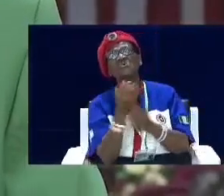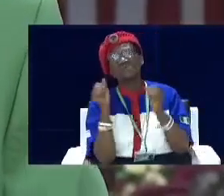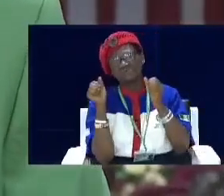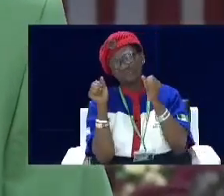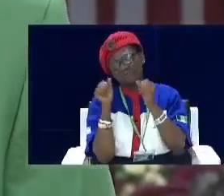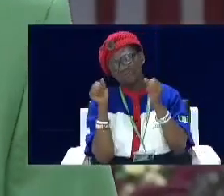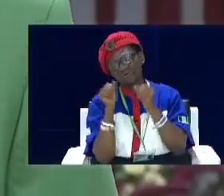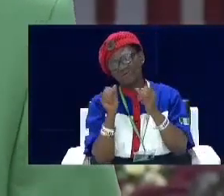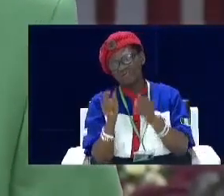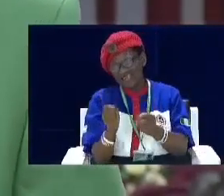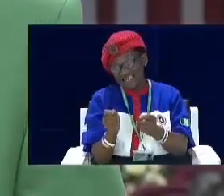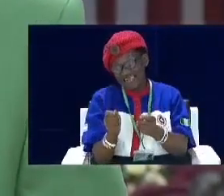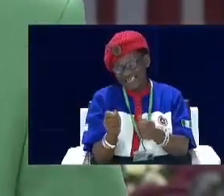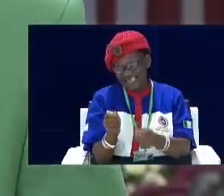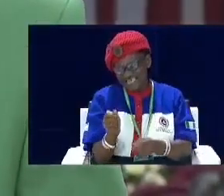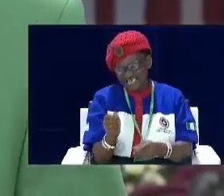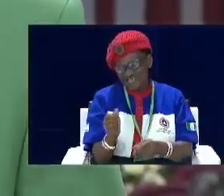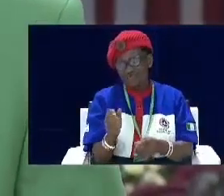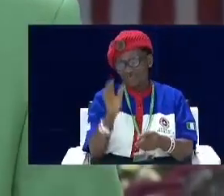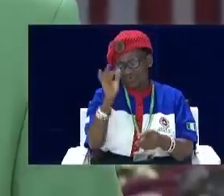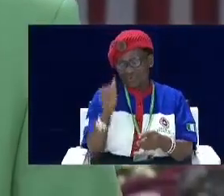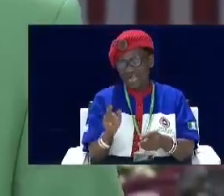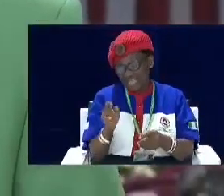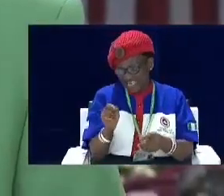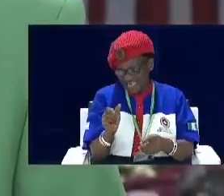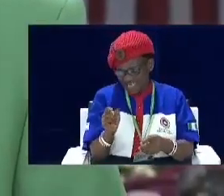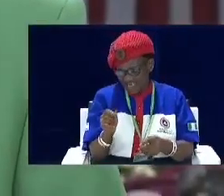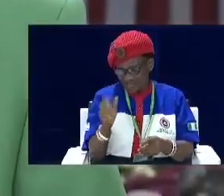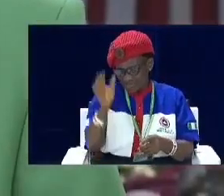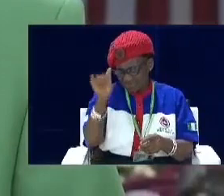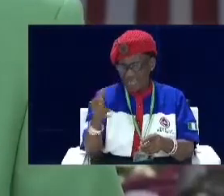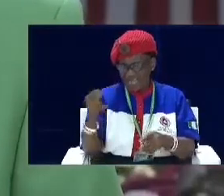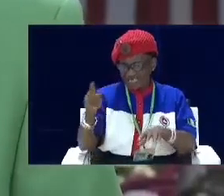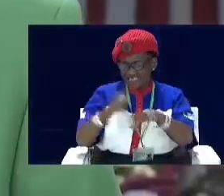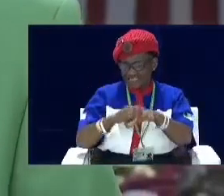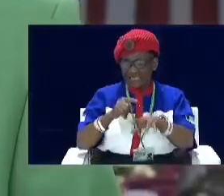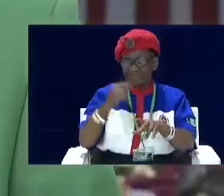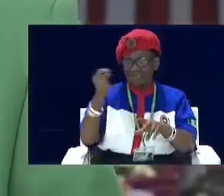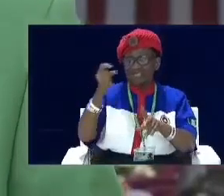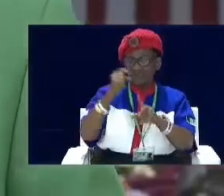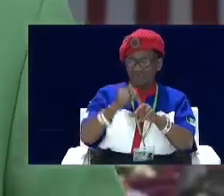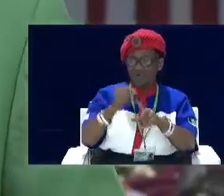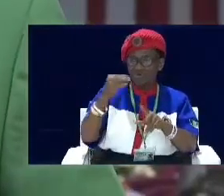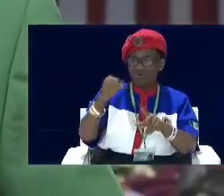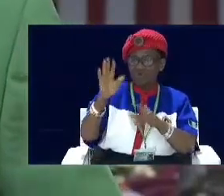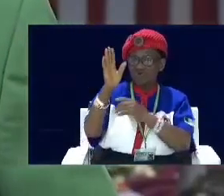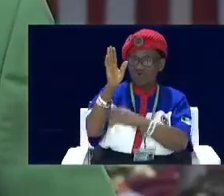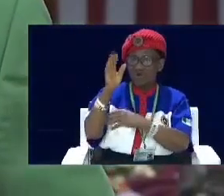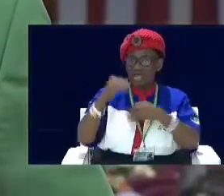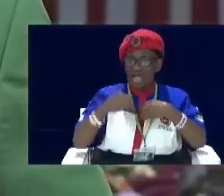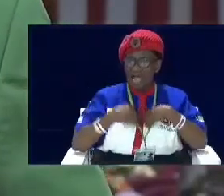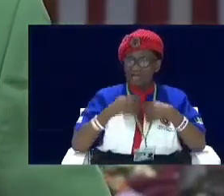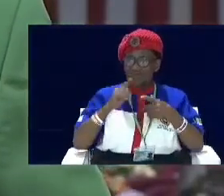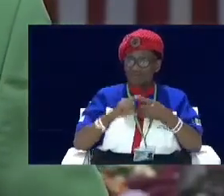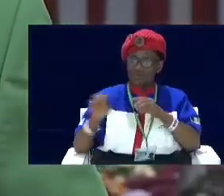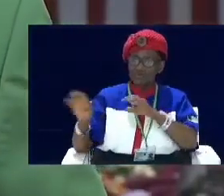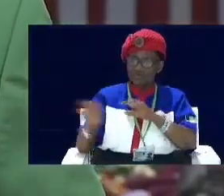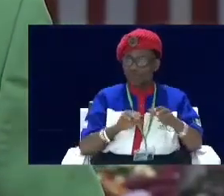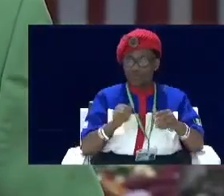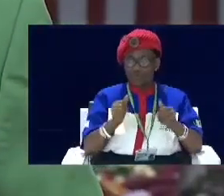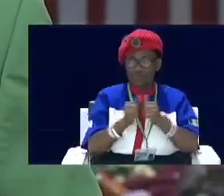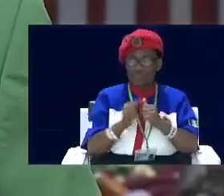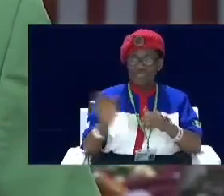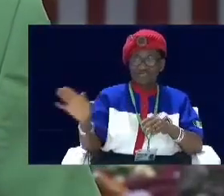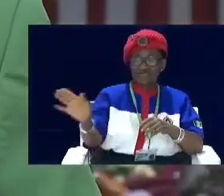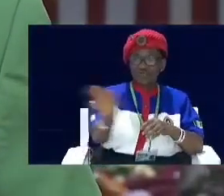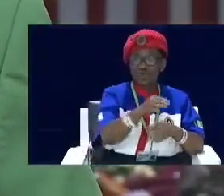Little by little. By the time the word of God that has to do with your case comes.